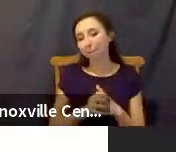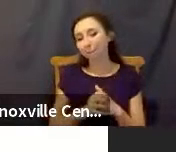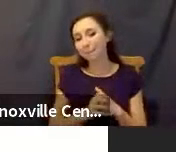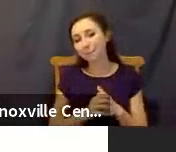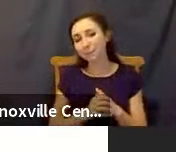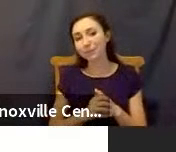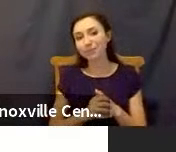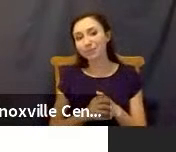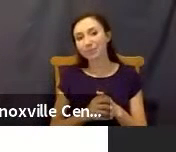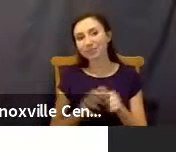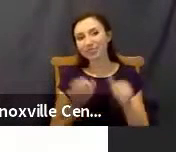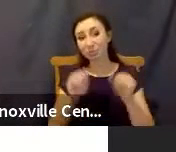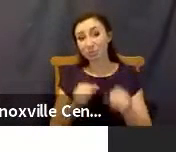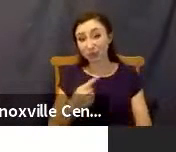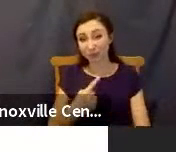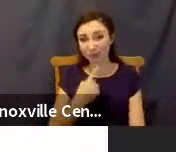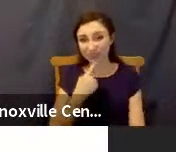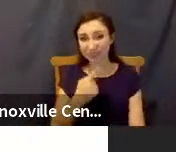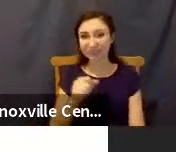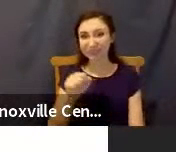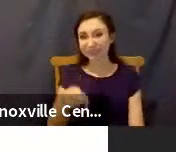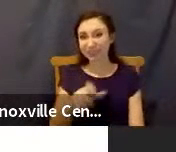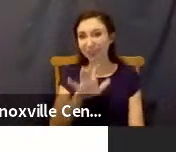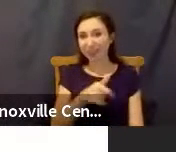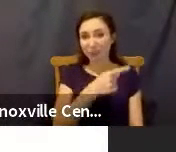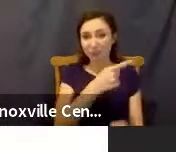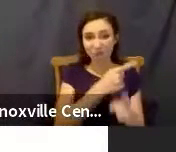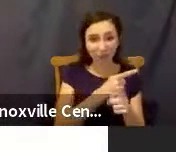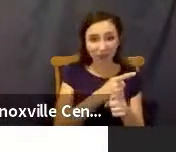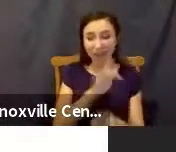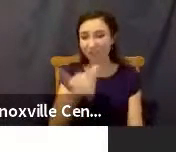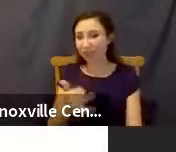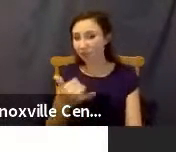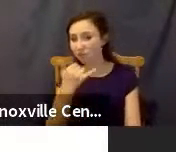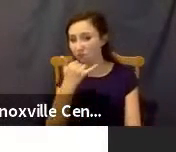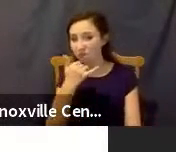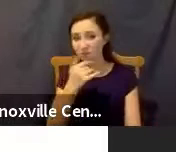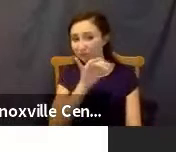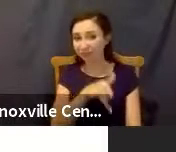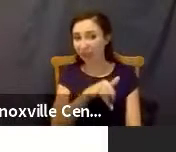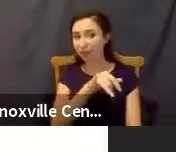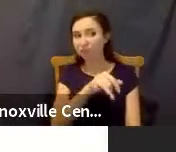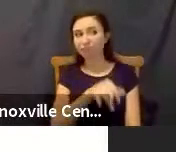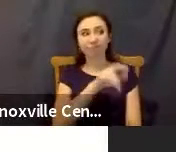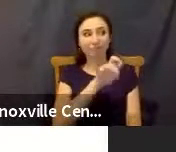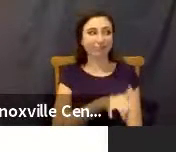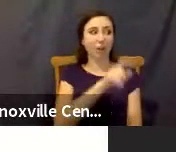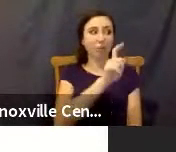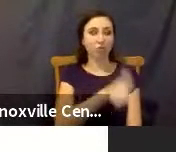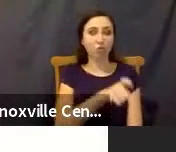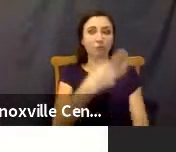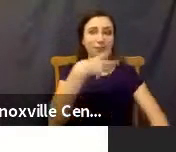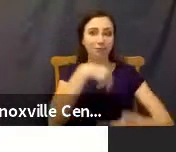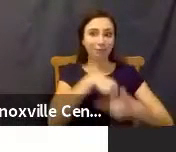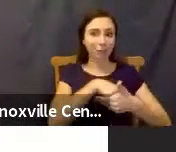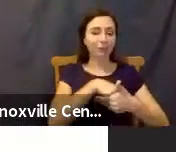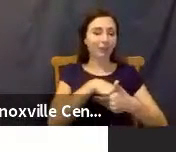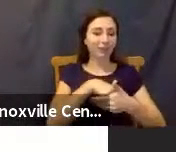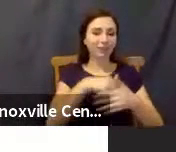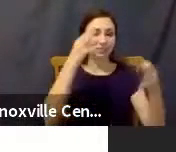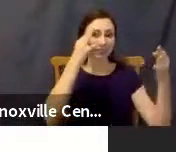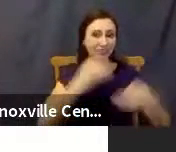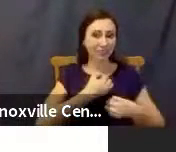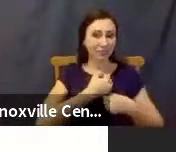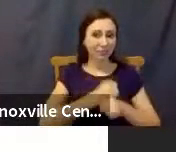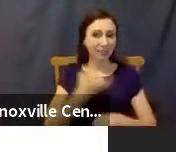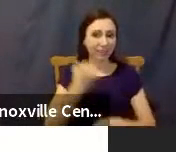to be able to say that, yeah, those are right, and those are the ones that should play into this, versus whether we